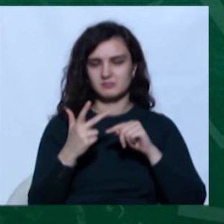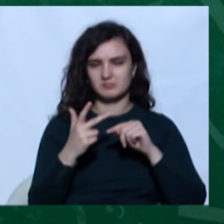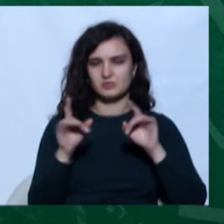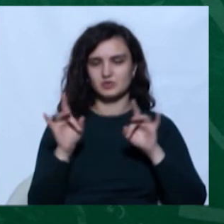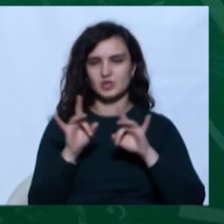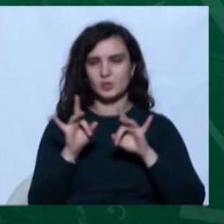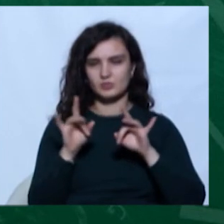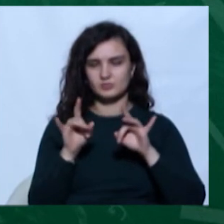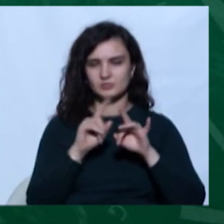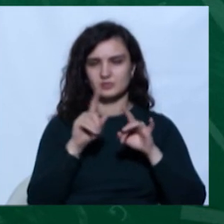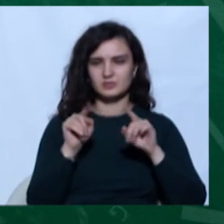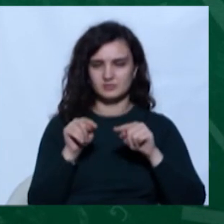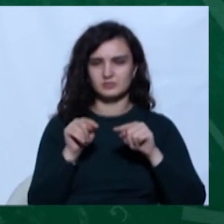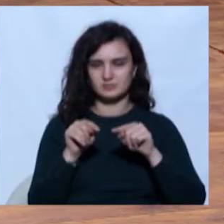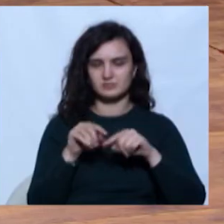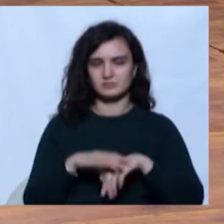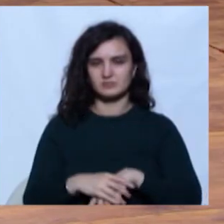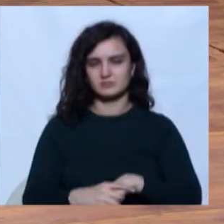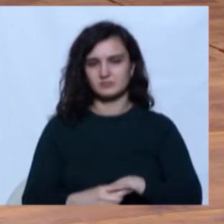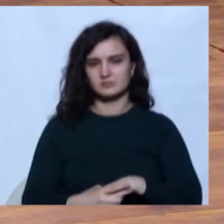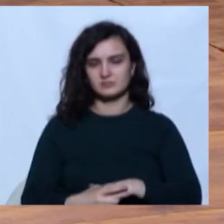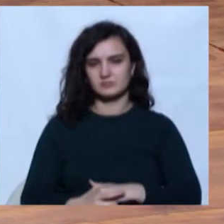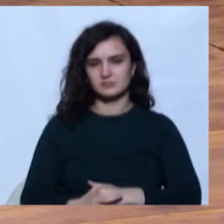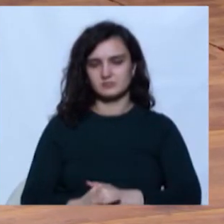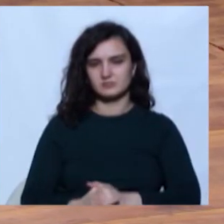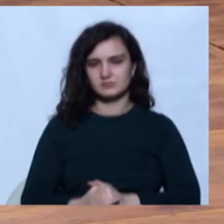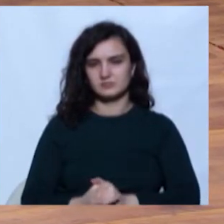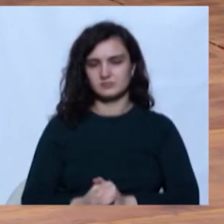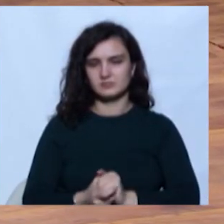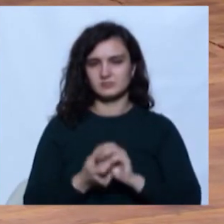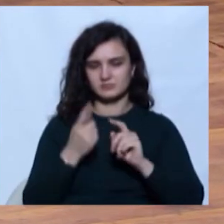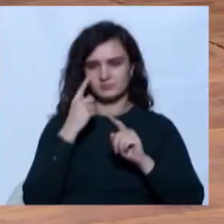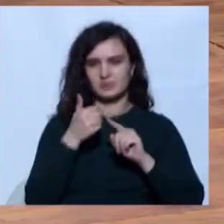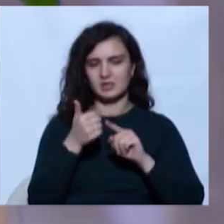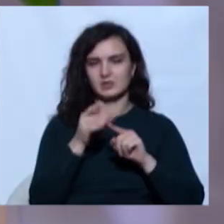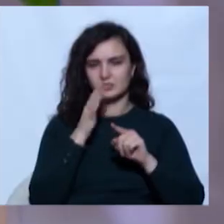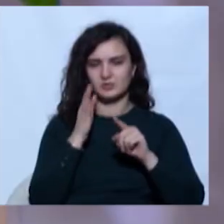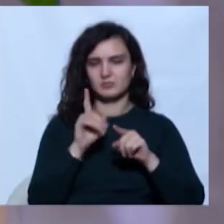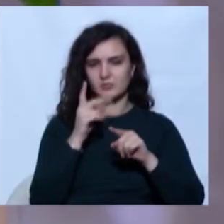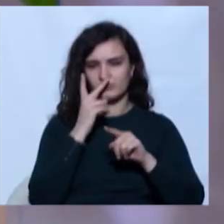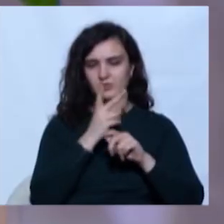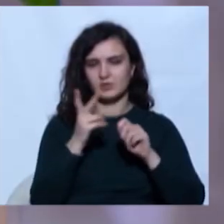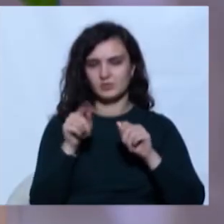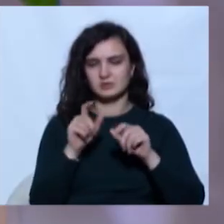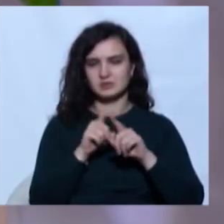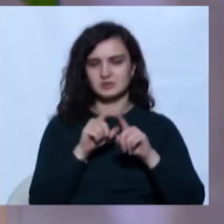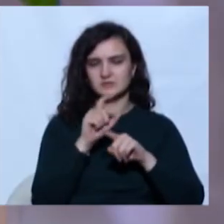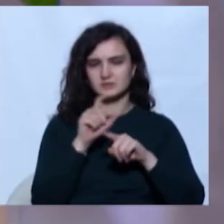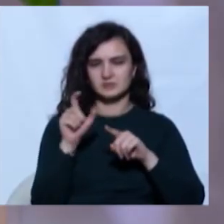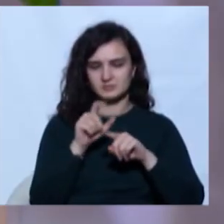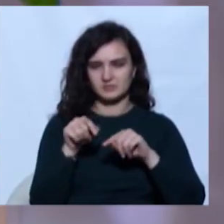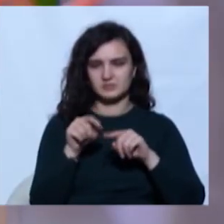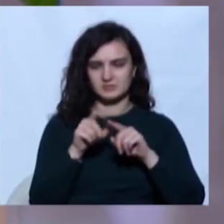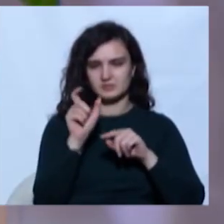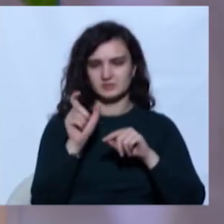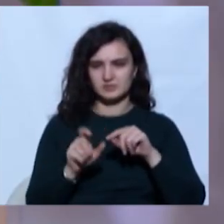jealousy, betrayal, and revenge. I think this would be a good time to look over the words, the vocabulary